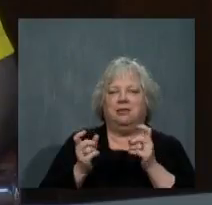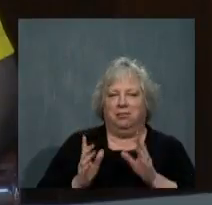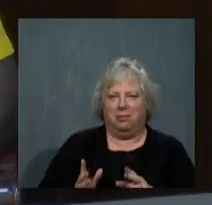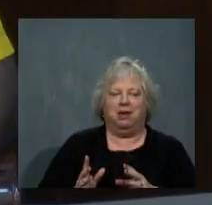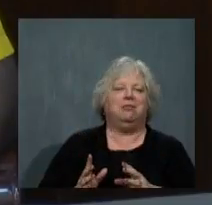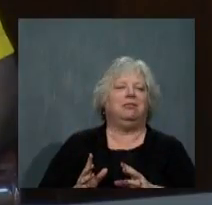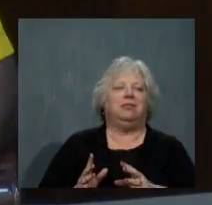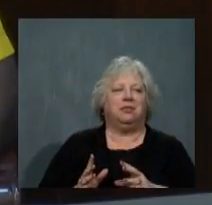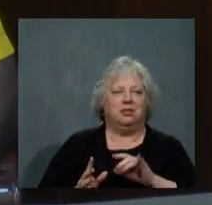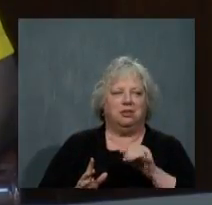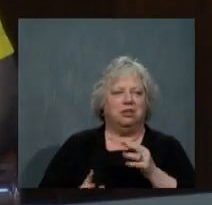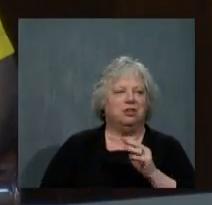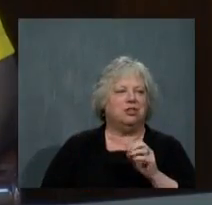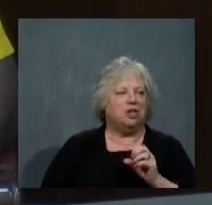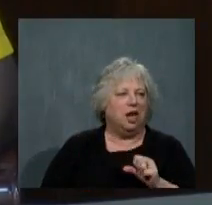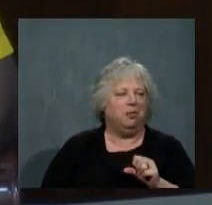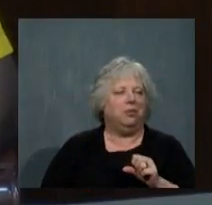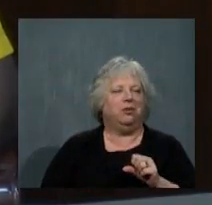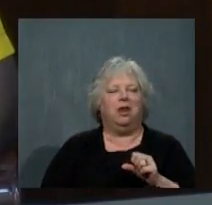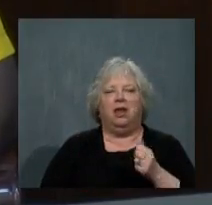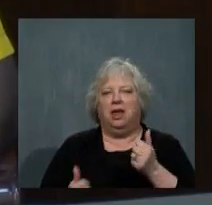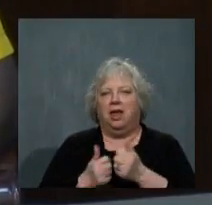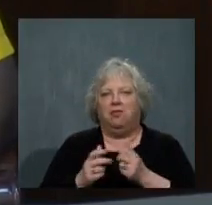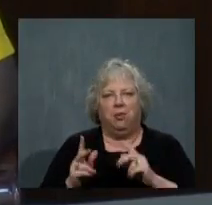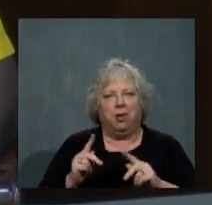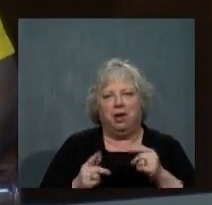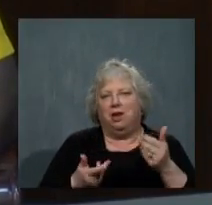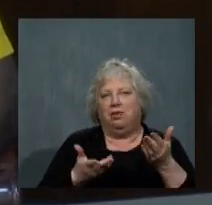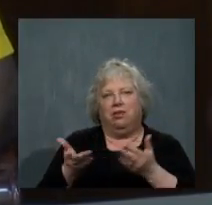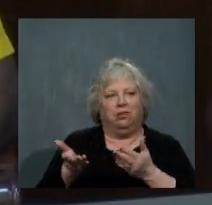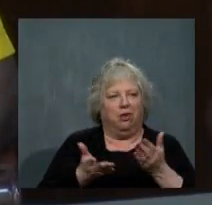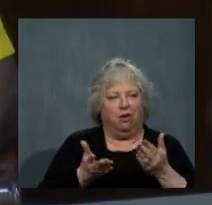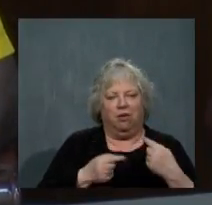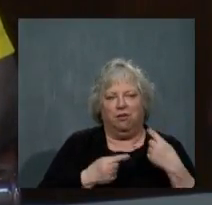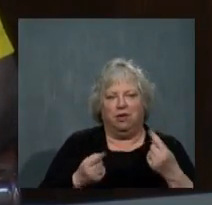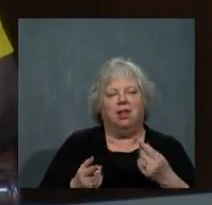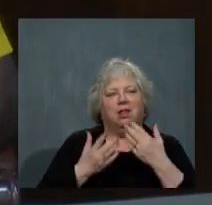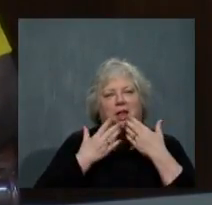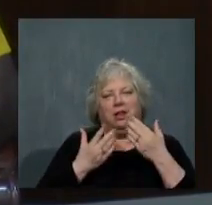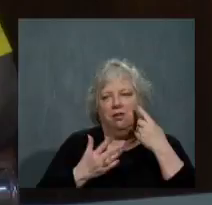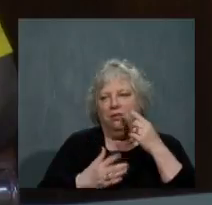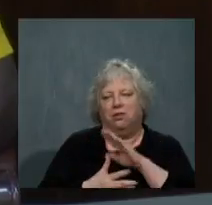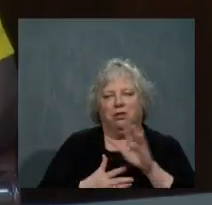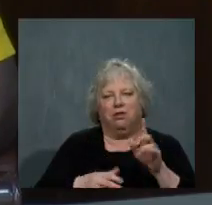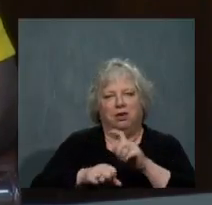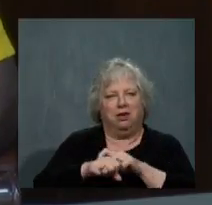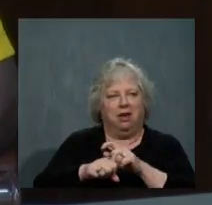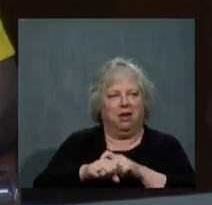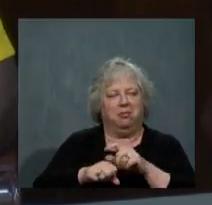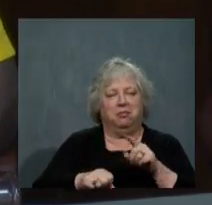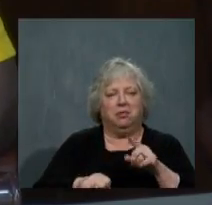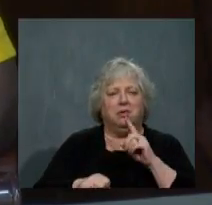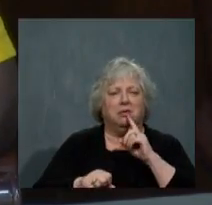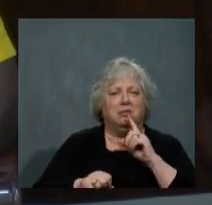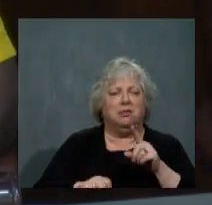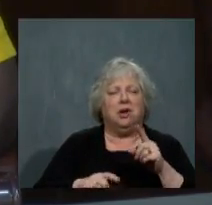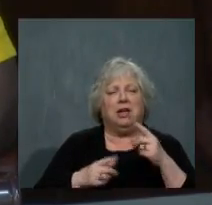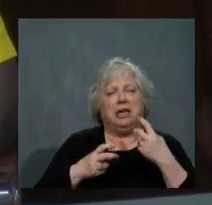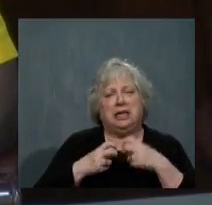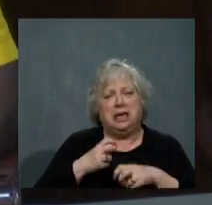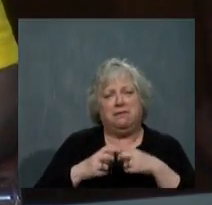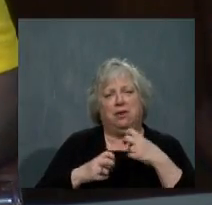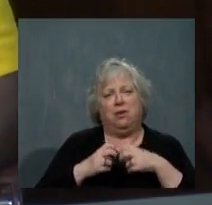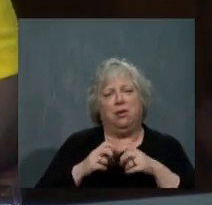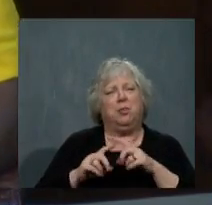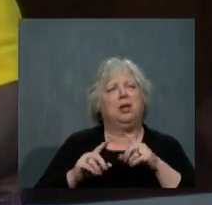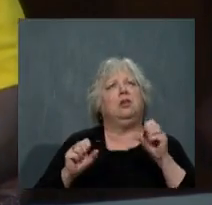Manager, James, Padre, everybody that served, thank you for your time. I know this has been really, really difficult, but so